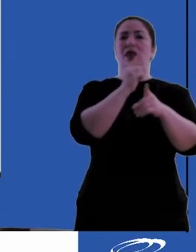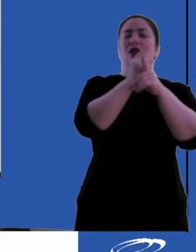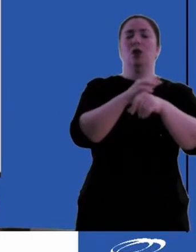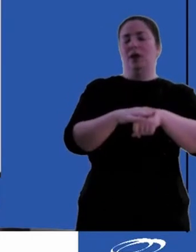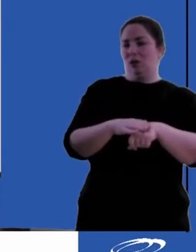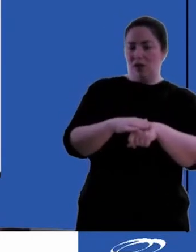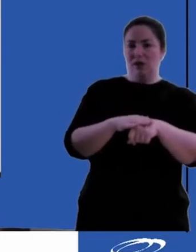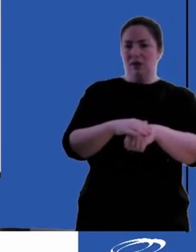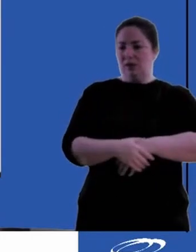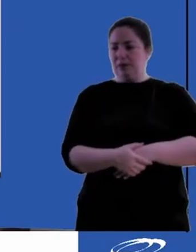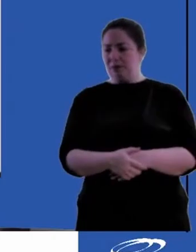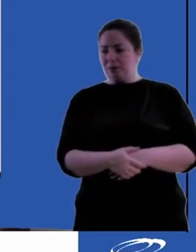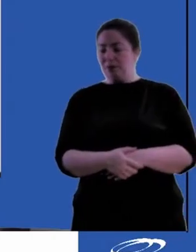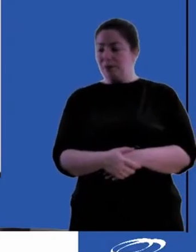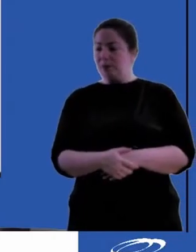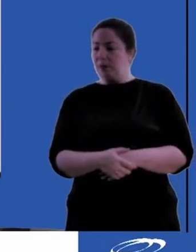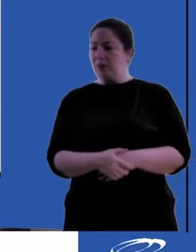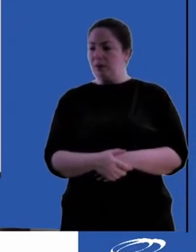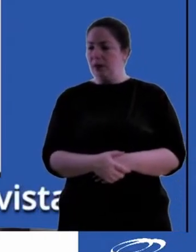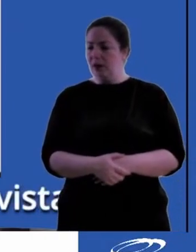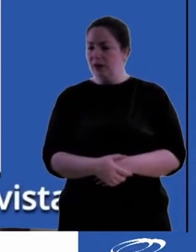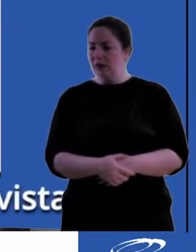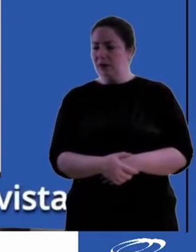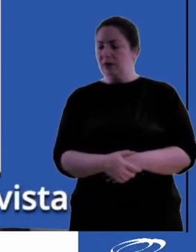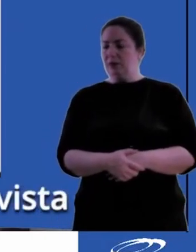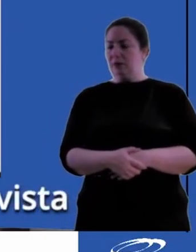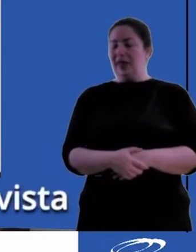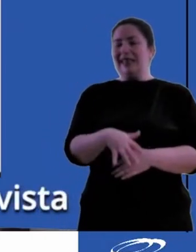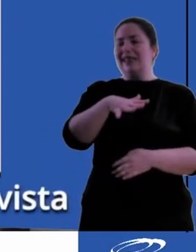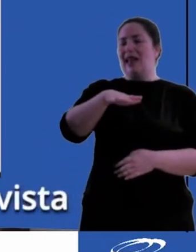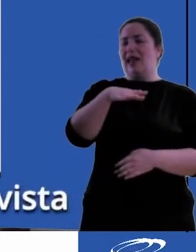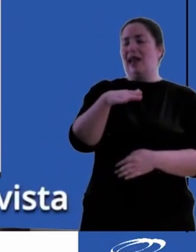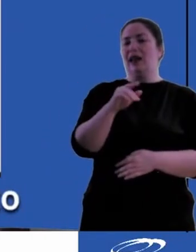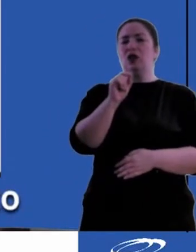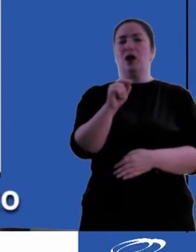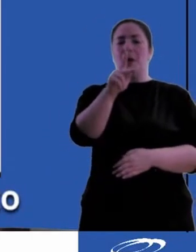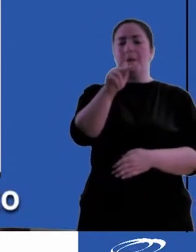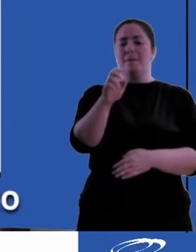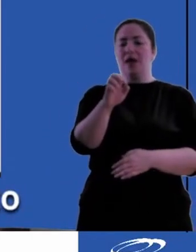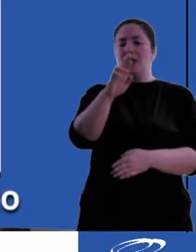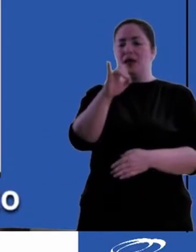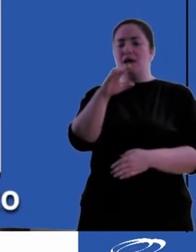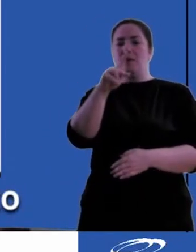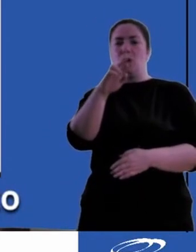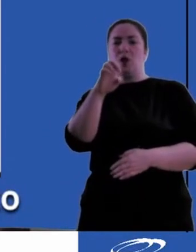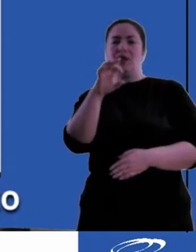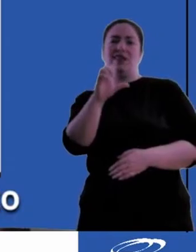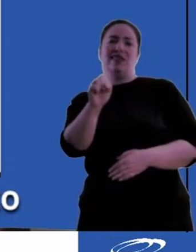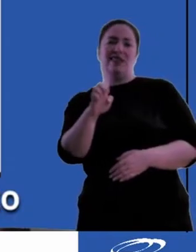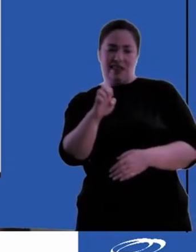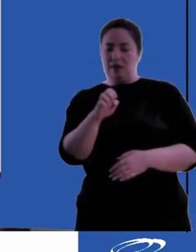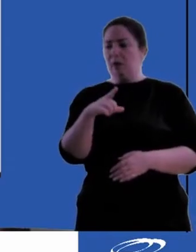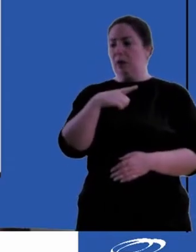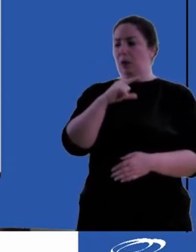joint infection for some time. And I will say we can certainly do this from a methodology standpoint, but the findings are